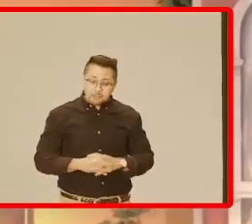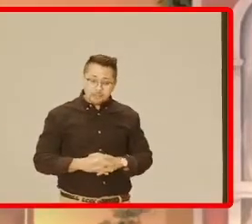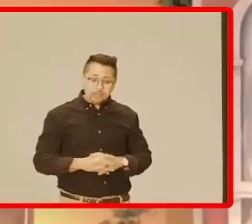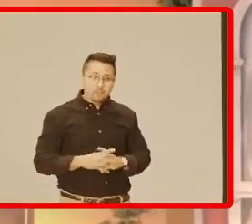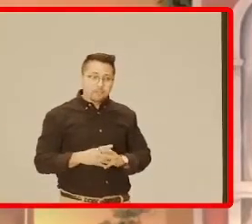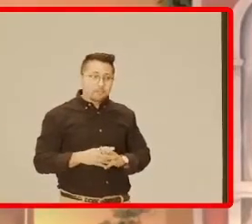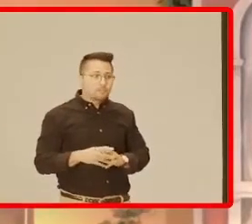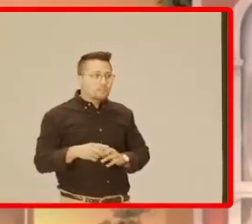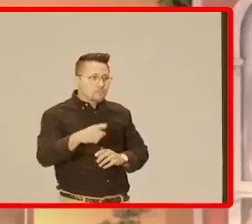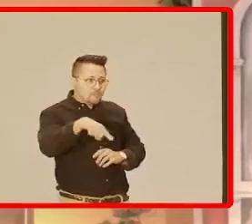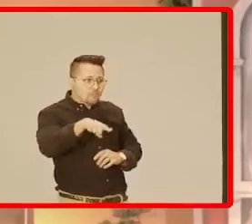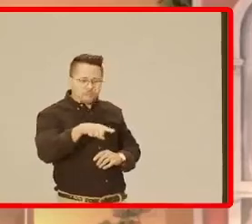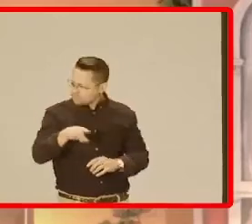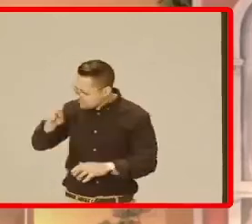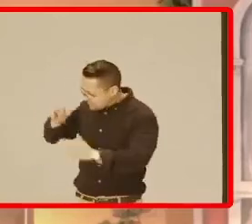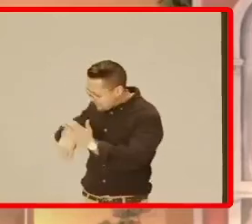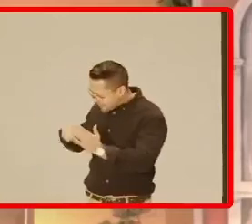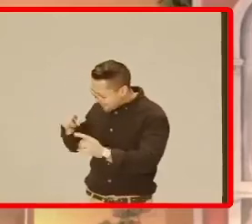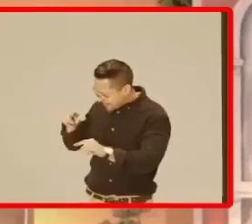You can't read that?